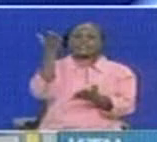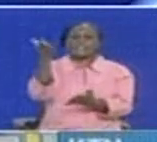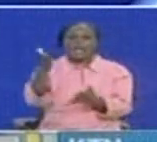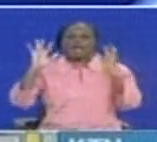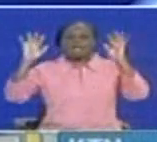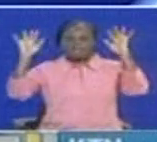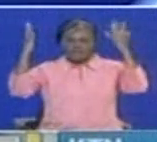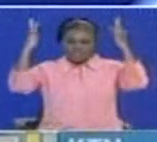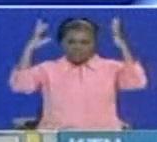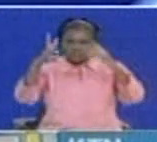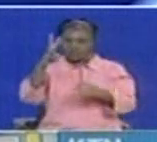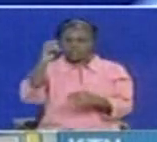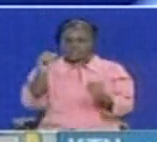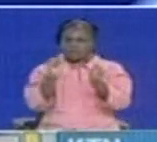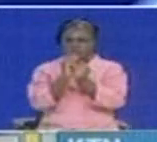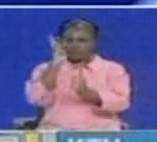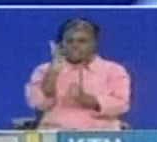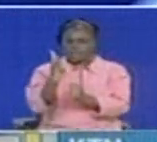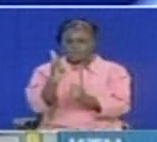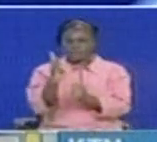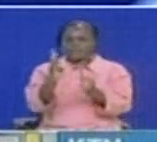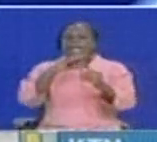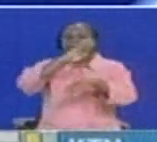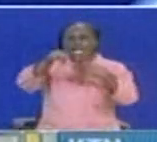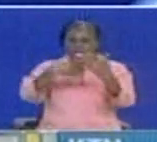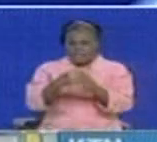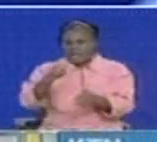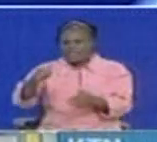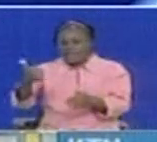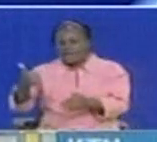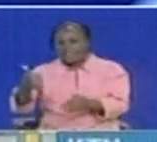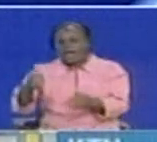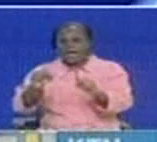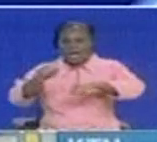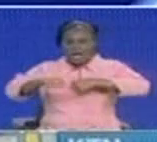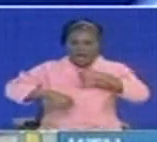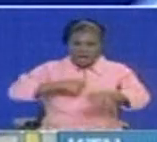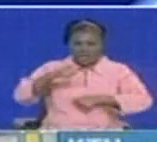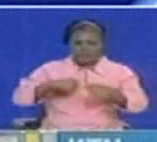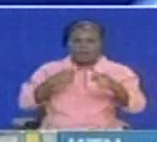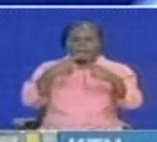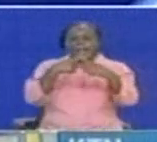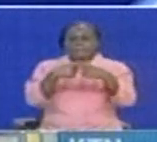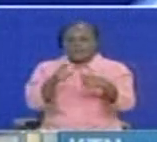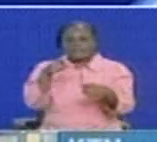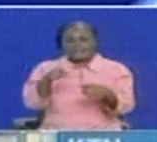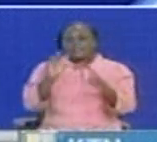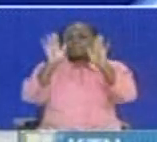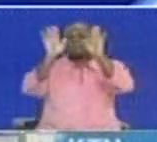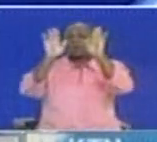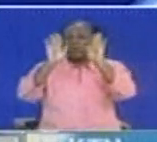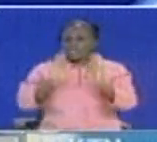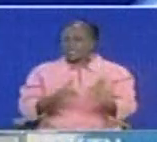Festival in 2014. So when I came into office, I inherited that. But it is a very important thing